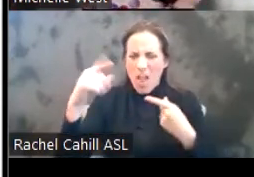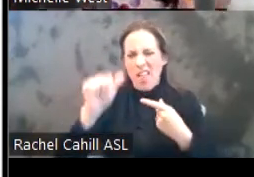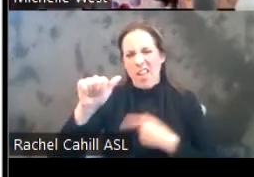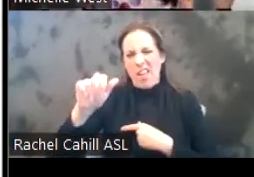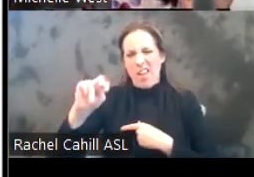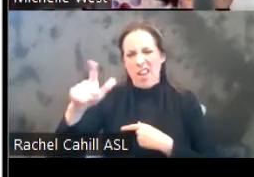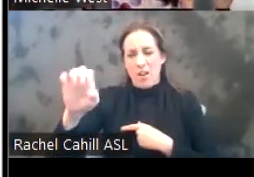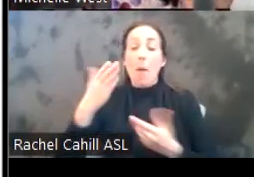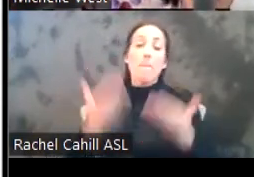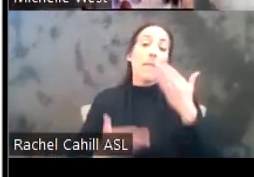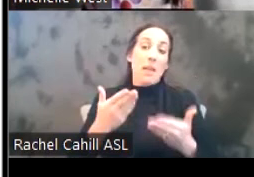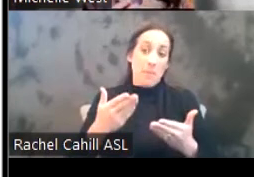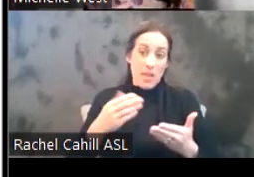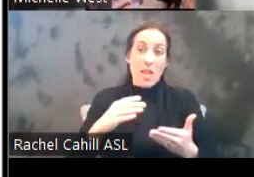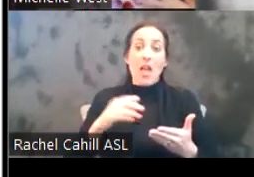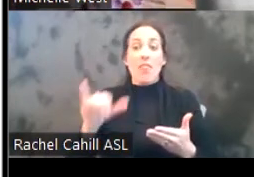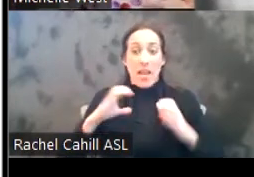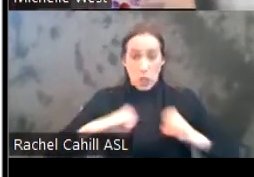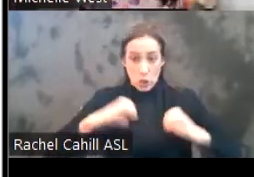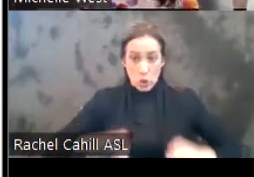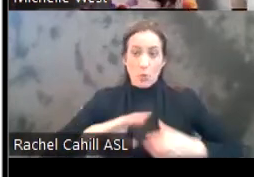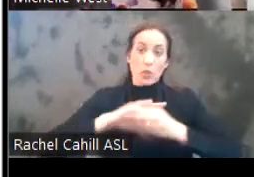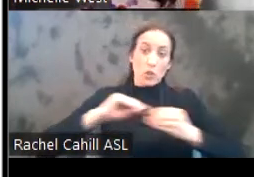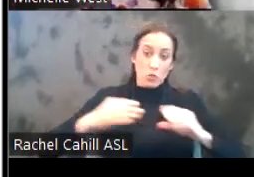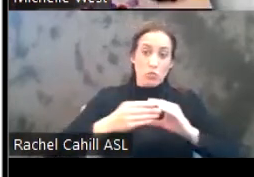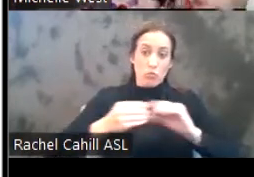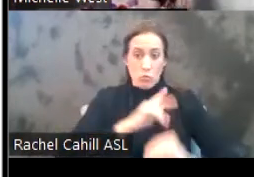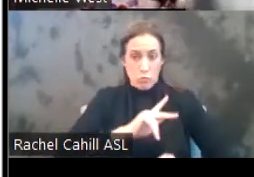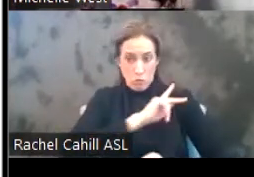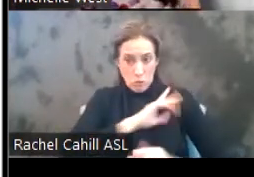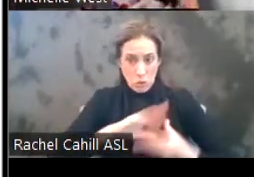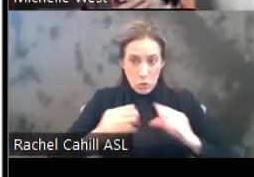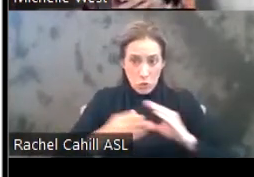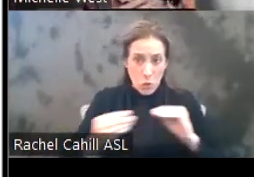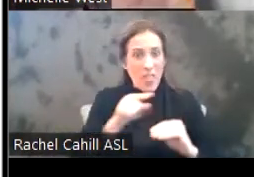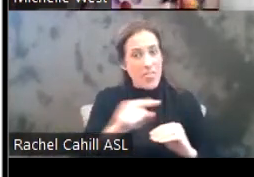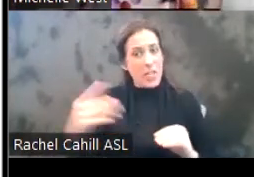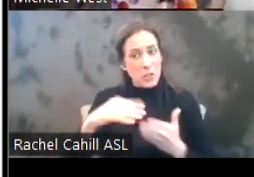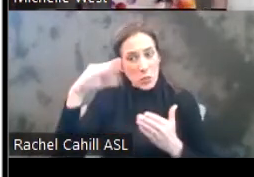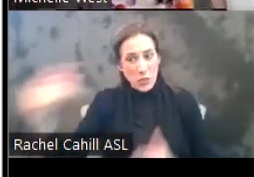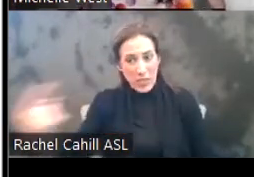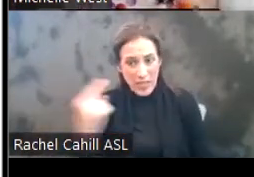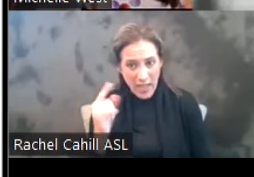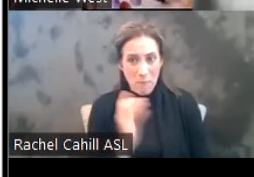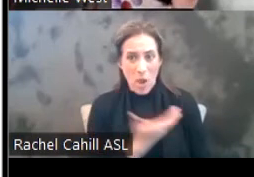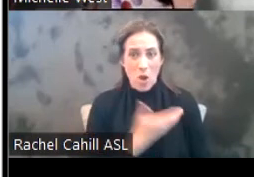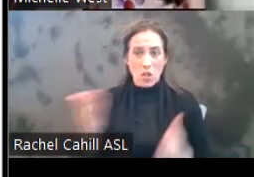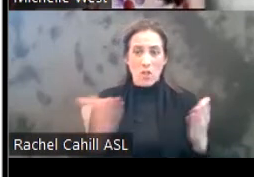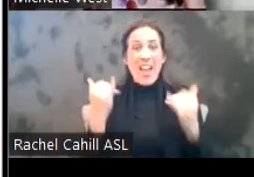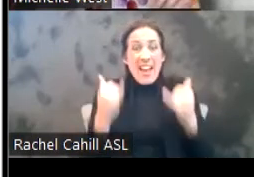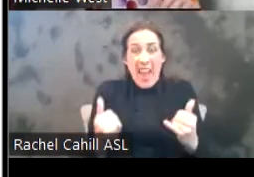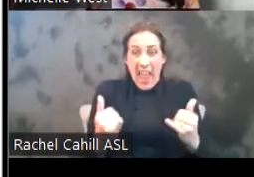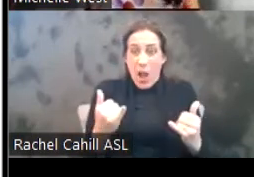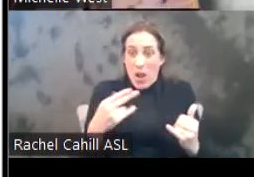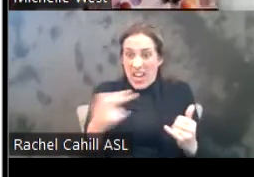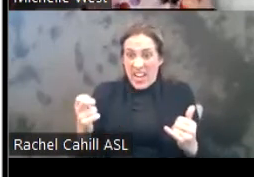that testimony. Hey, this kid, he came to our services and now he's doing this, and he's actually going to